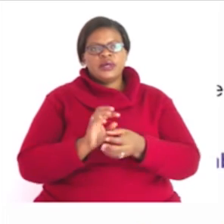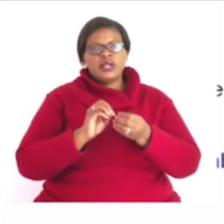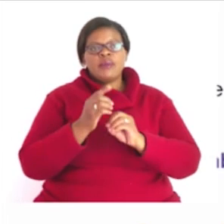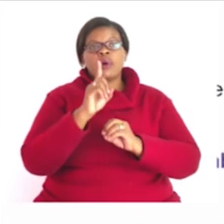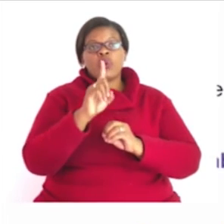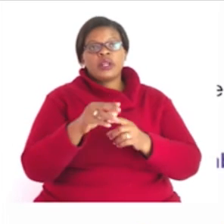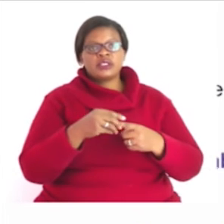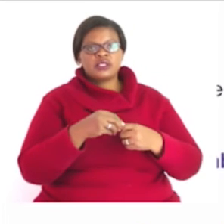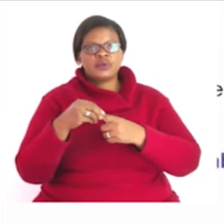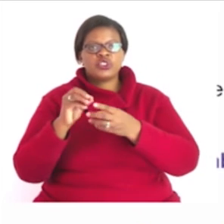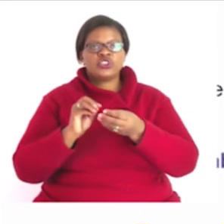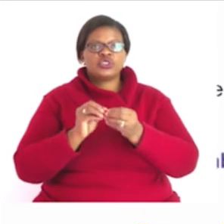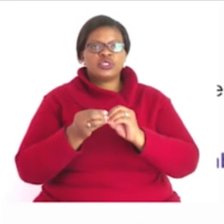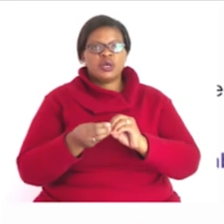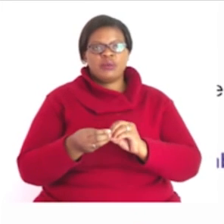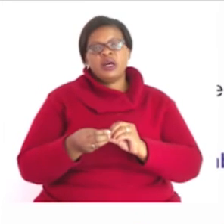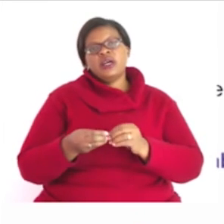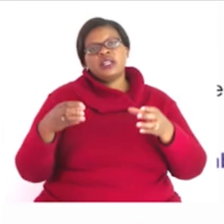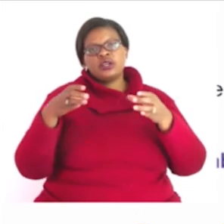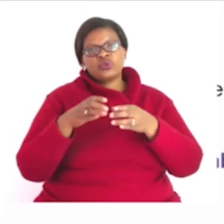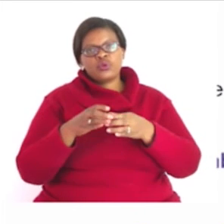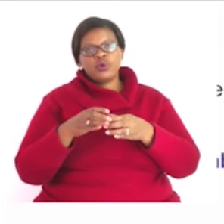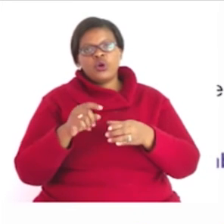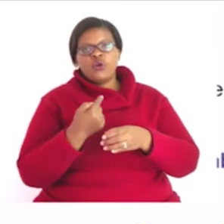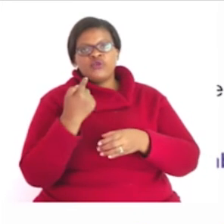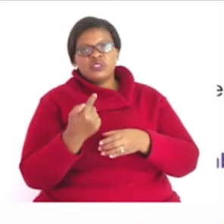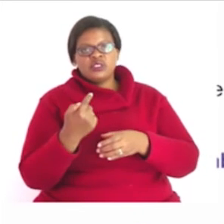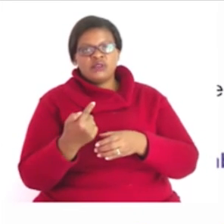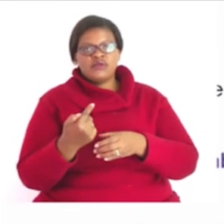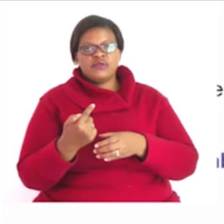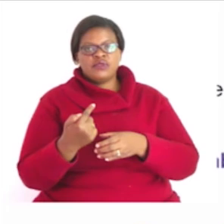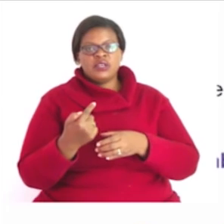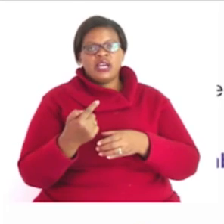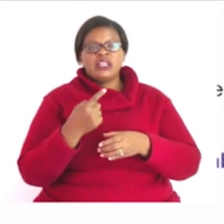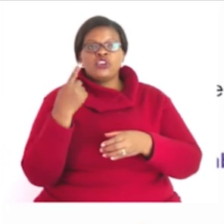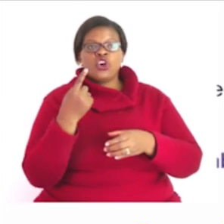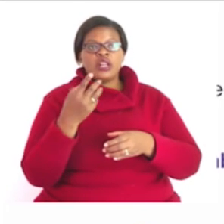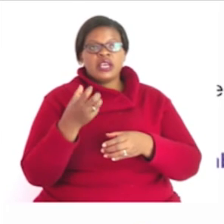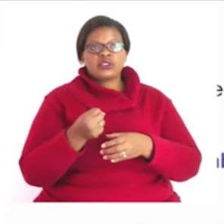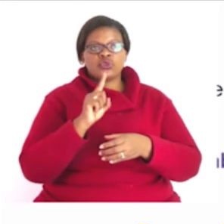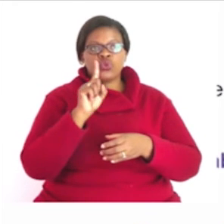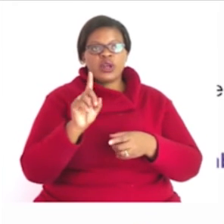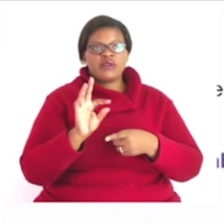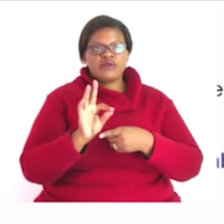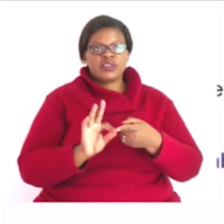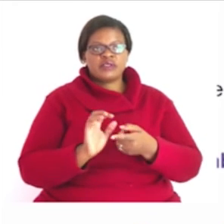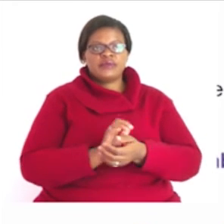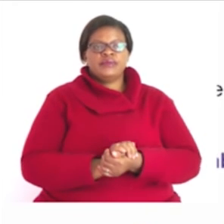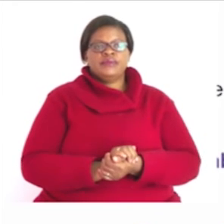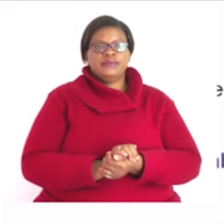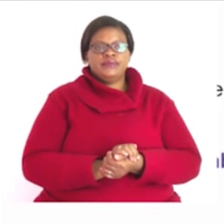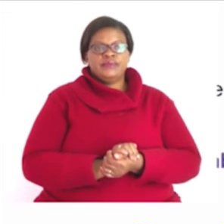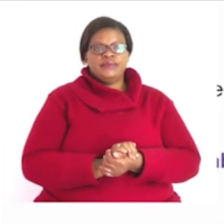a special number in a group of its own, and it has only 1 factor.